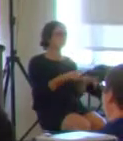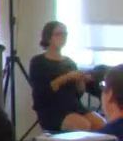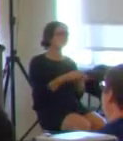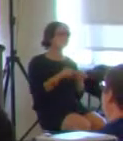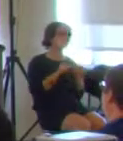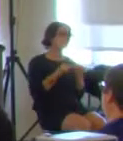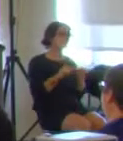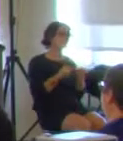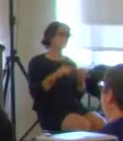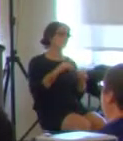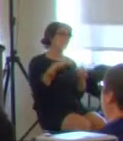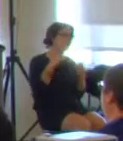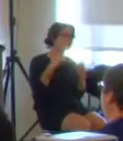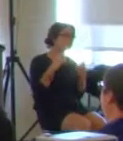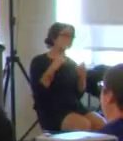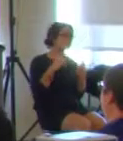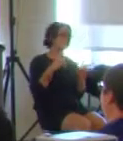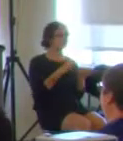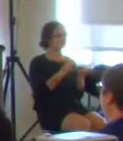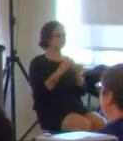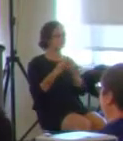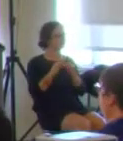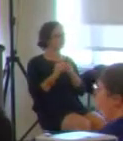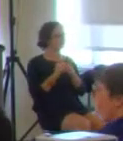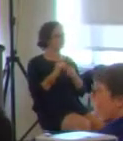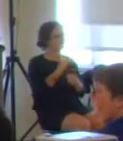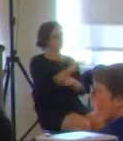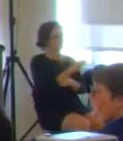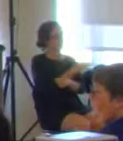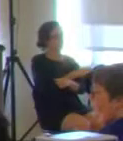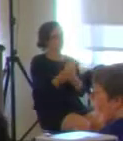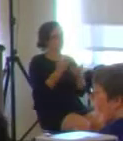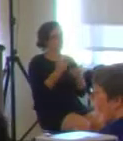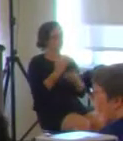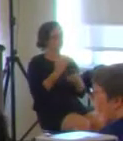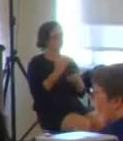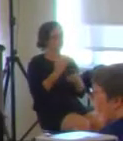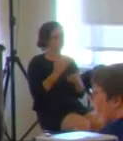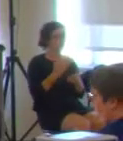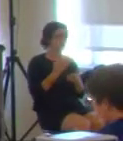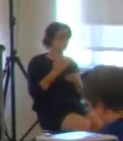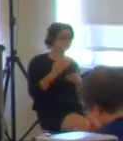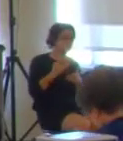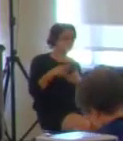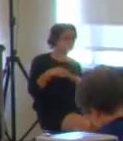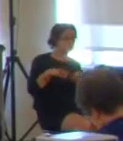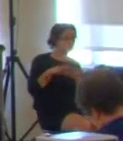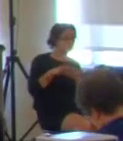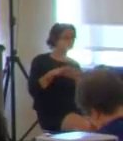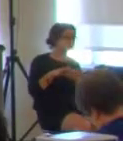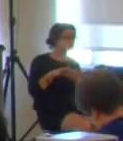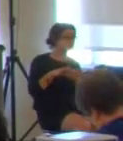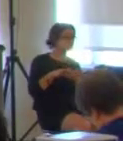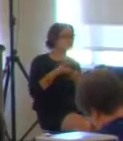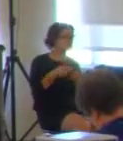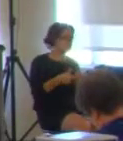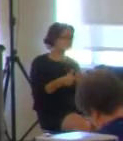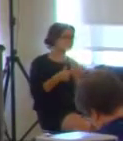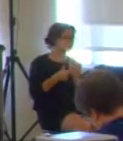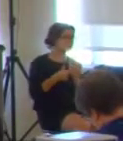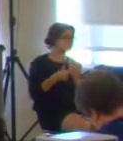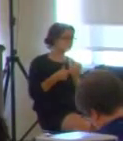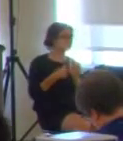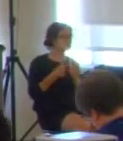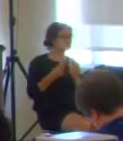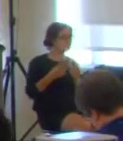clinical services. And consumer preferences are important. I would say they're essential, and they guide the help